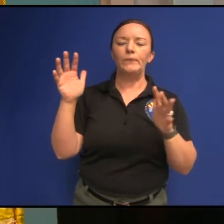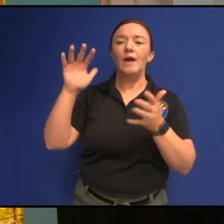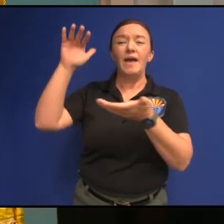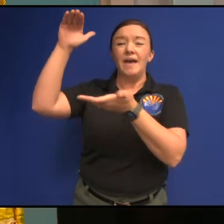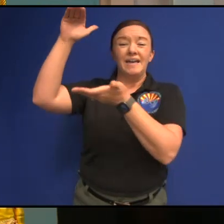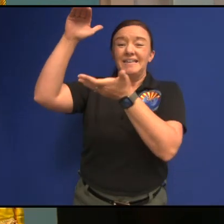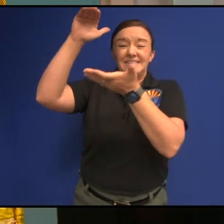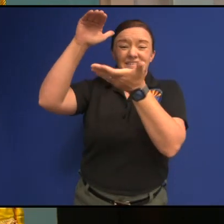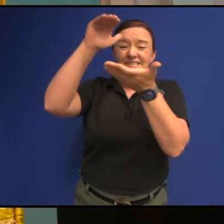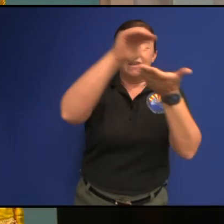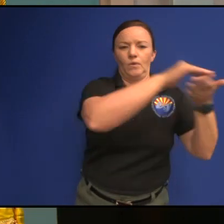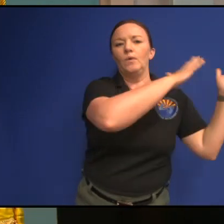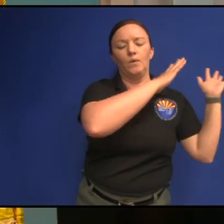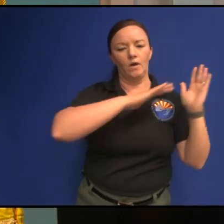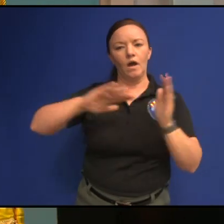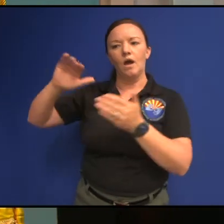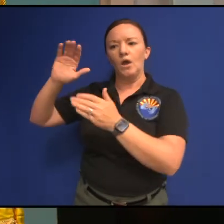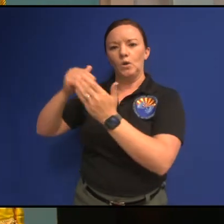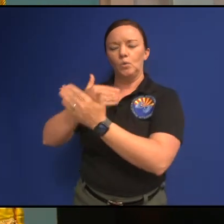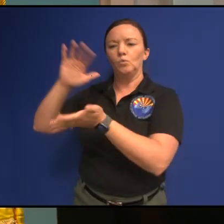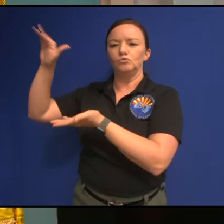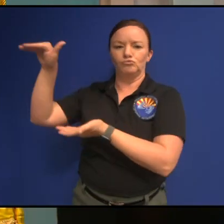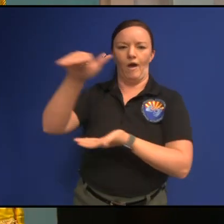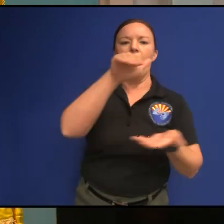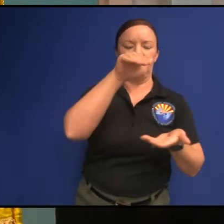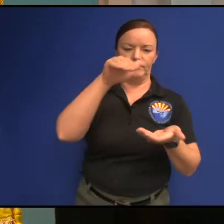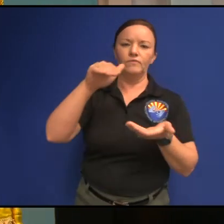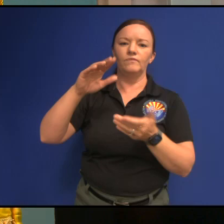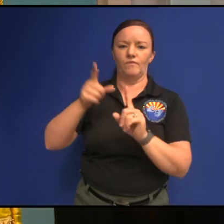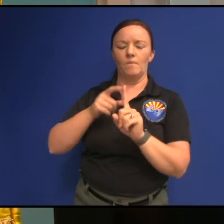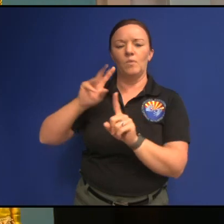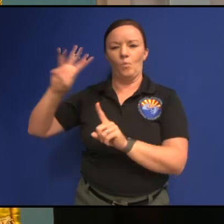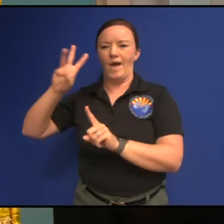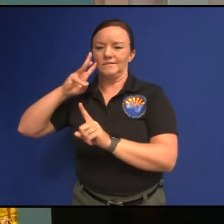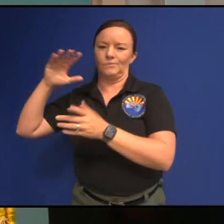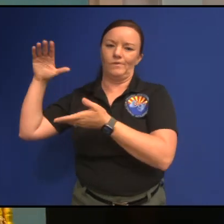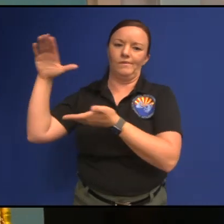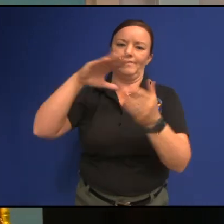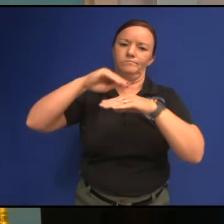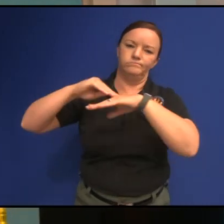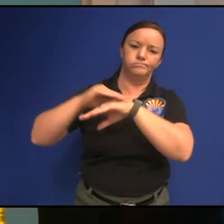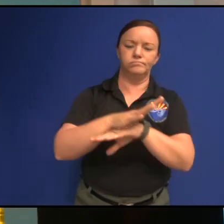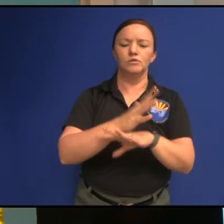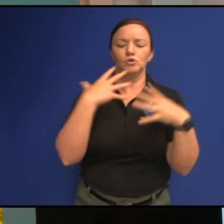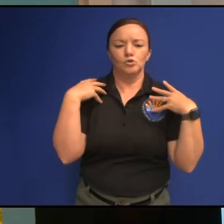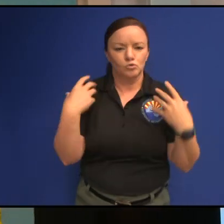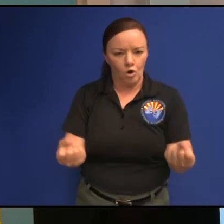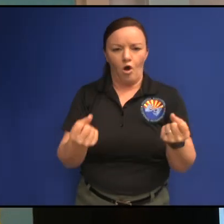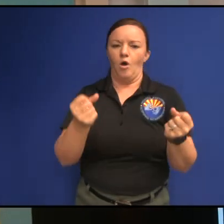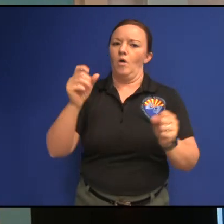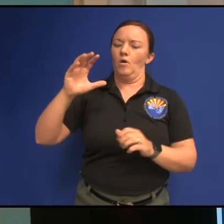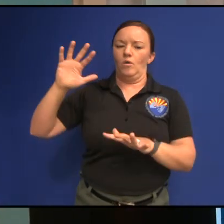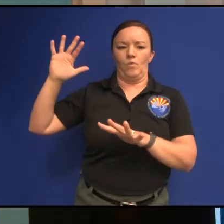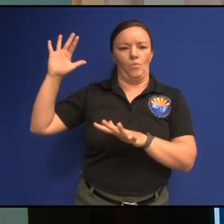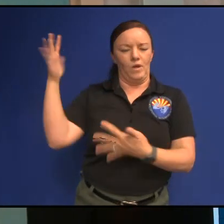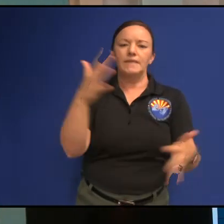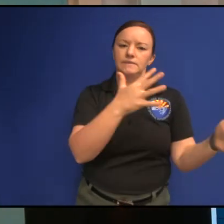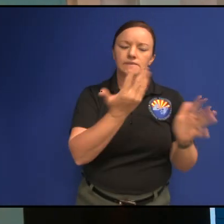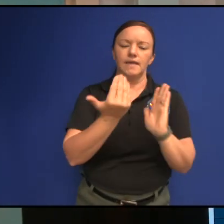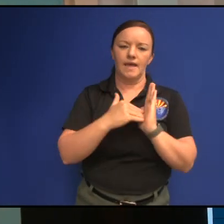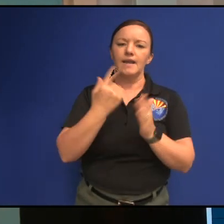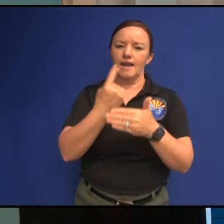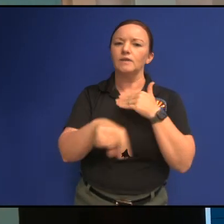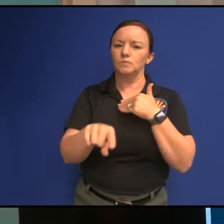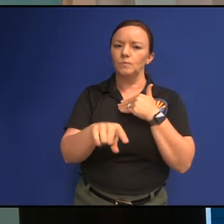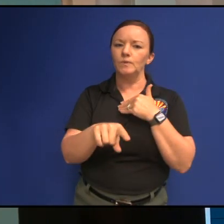west. For here, that always increases the winds, and so we'll see strong west and southwest winds. And coupled with